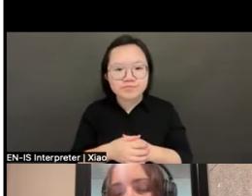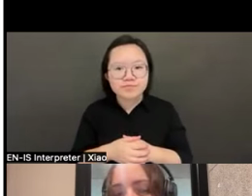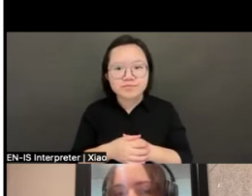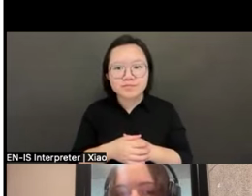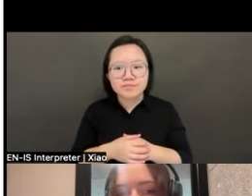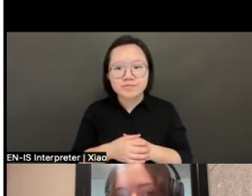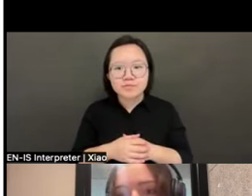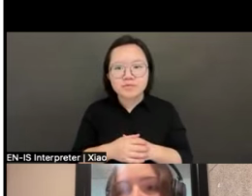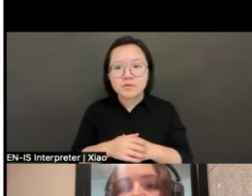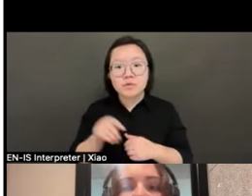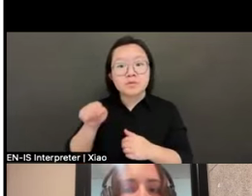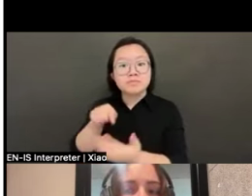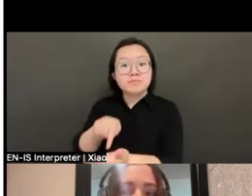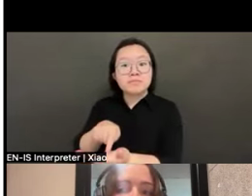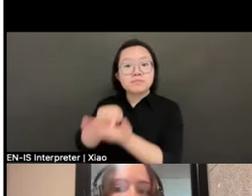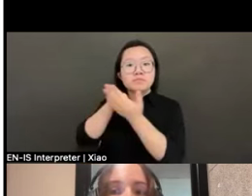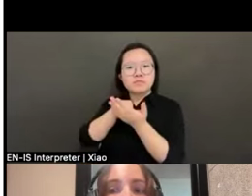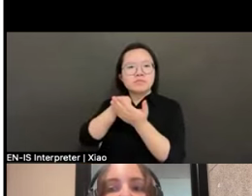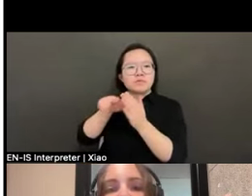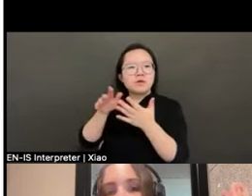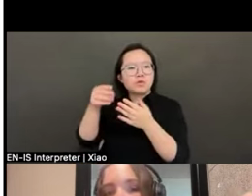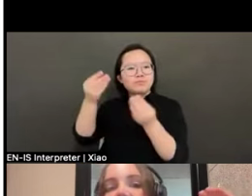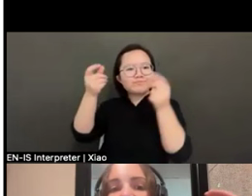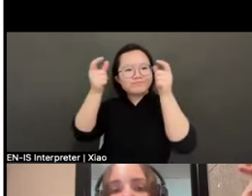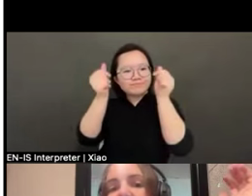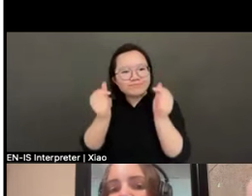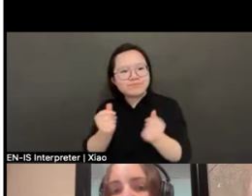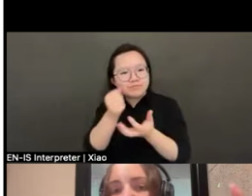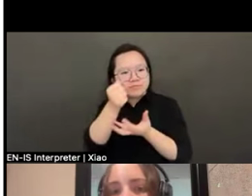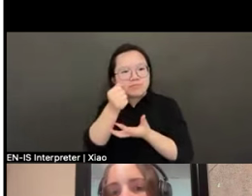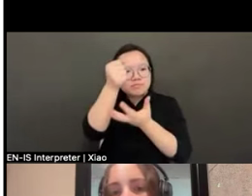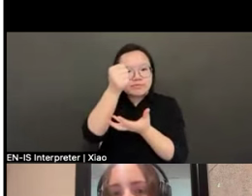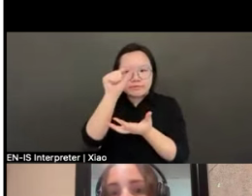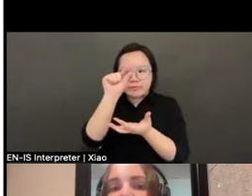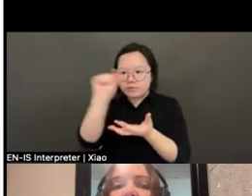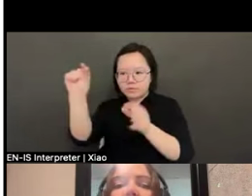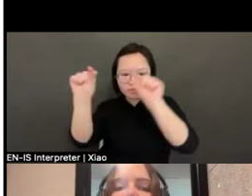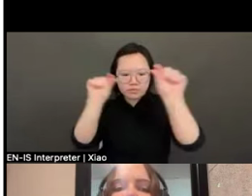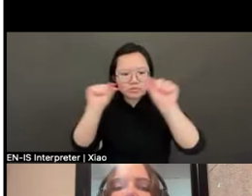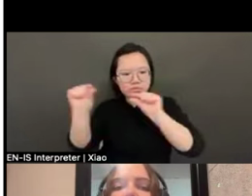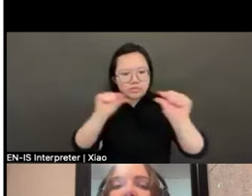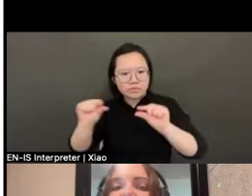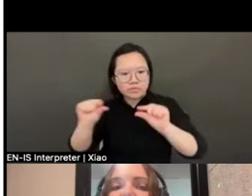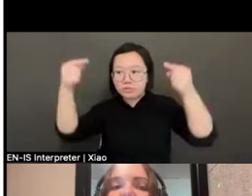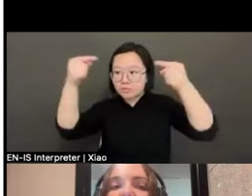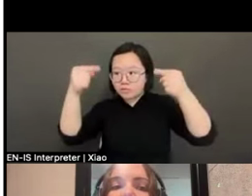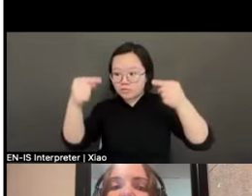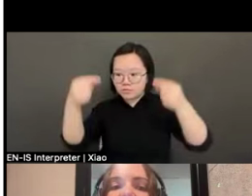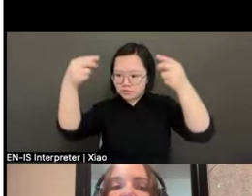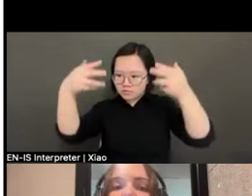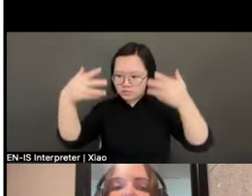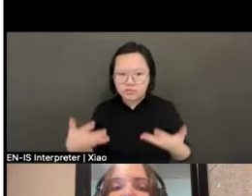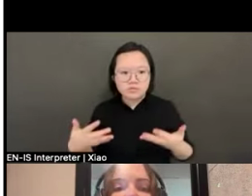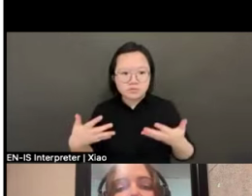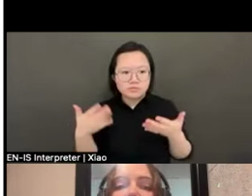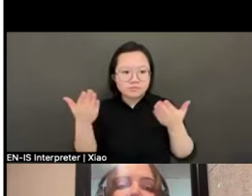with the focus areas of the grant. So this is what we discussed earlier. There are also clear questions on this. So you can also compare